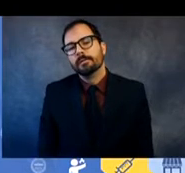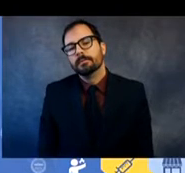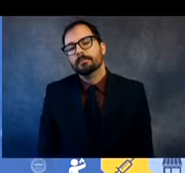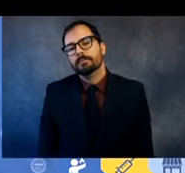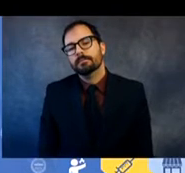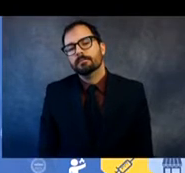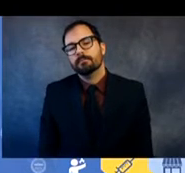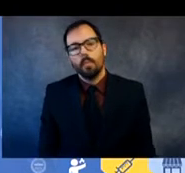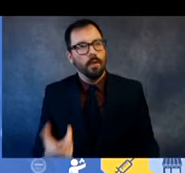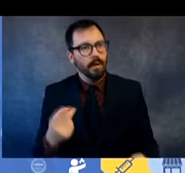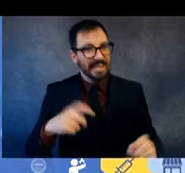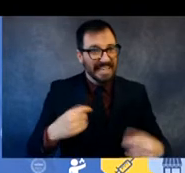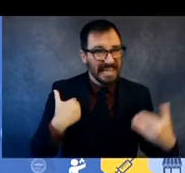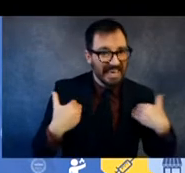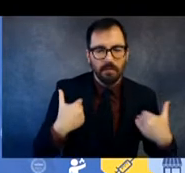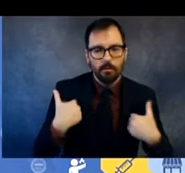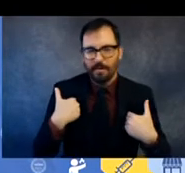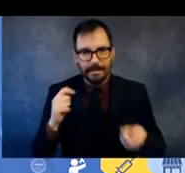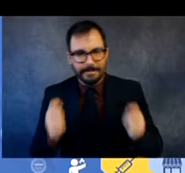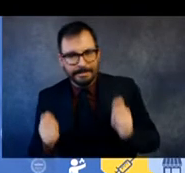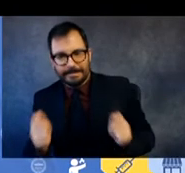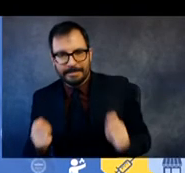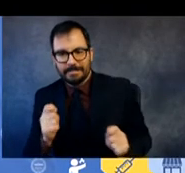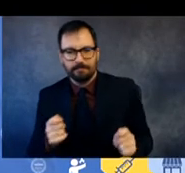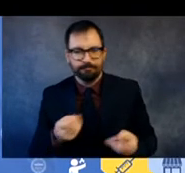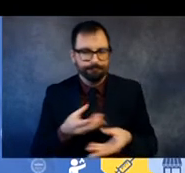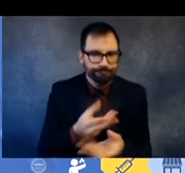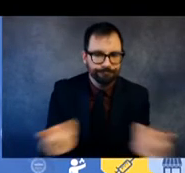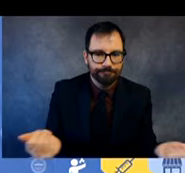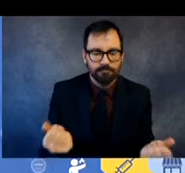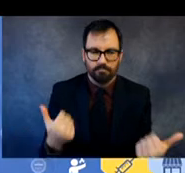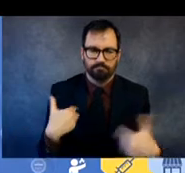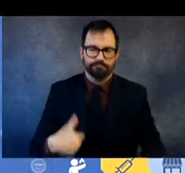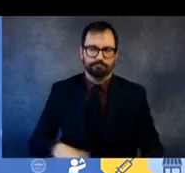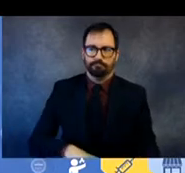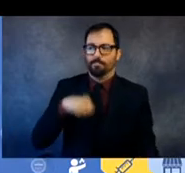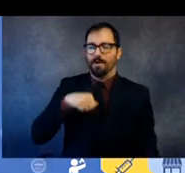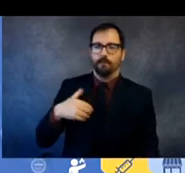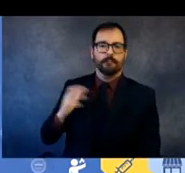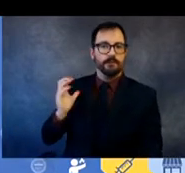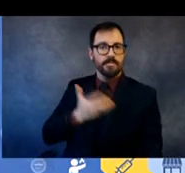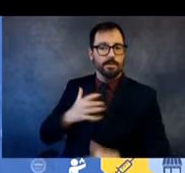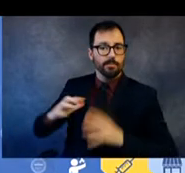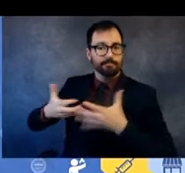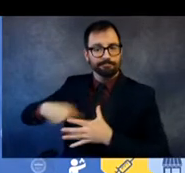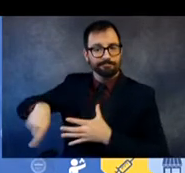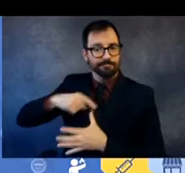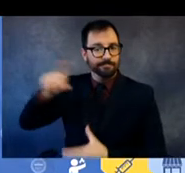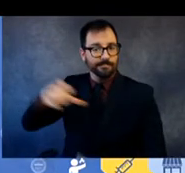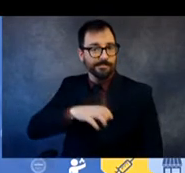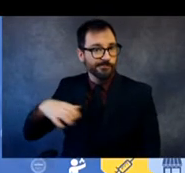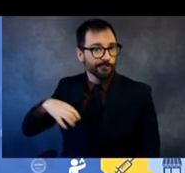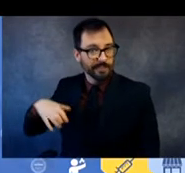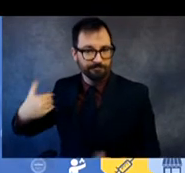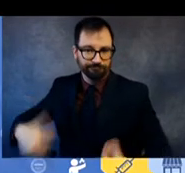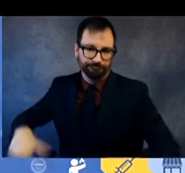response in terms of population. We also try to address need and demand out there. So,